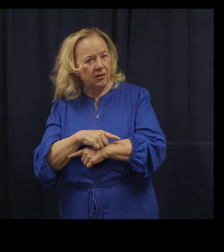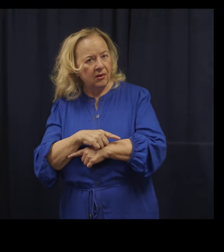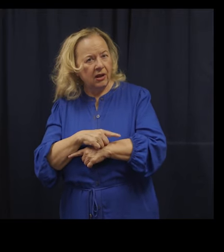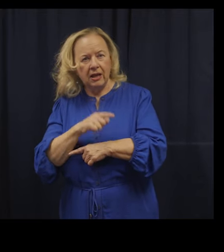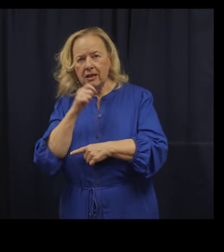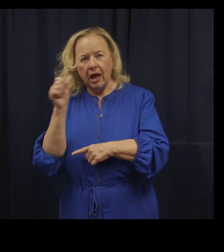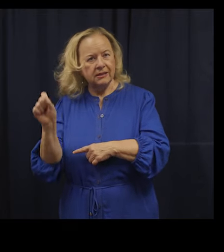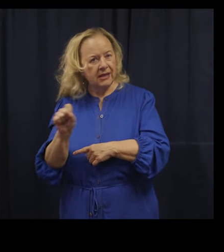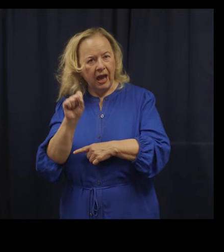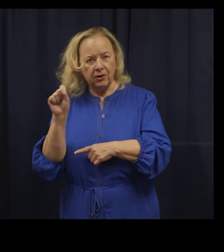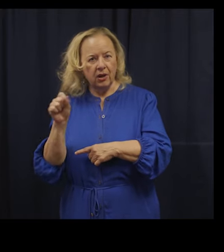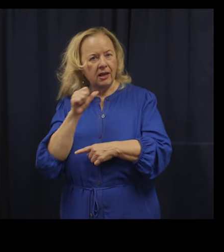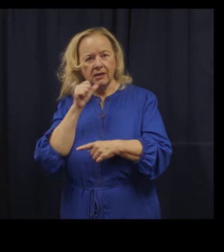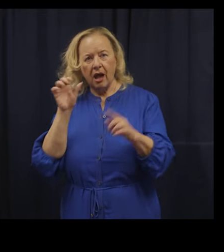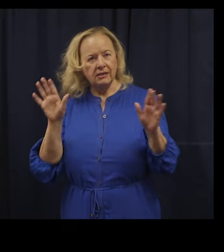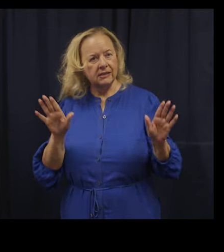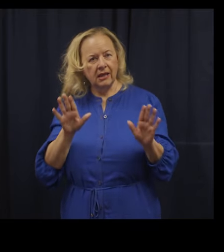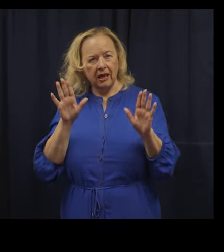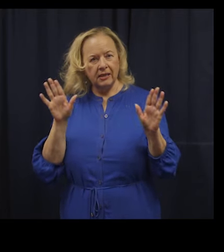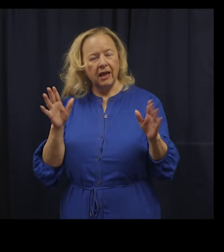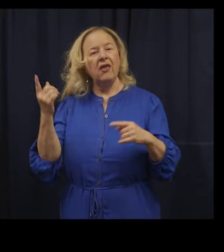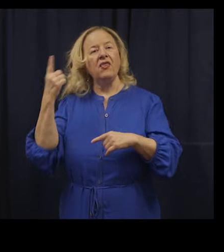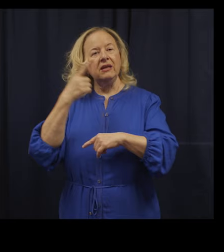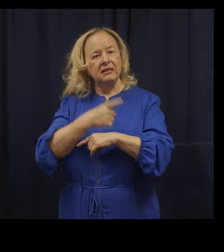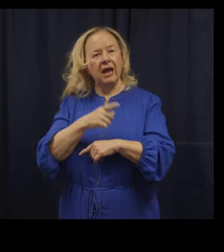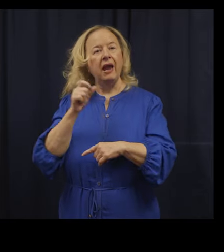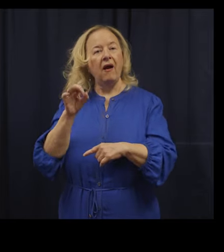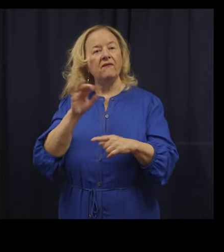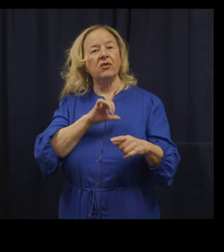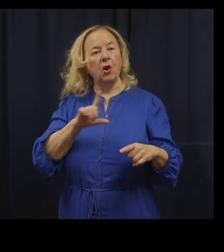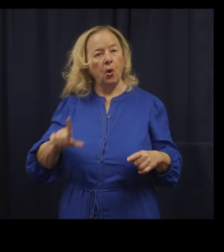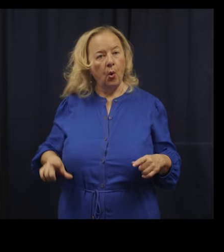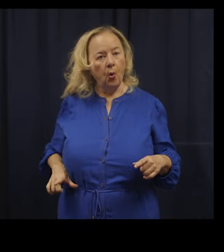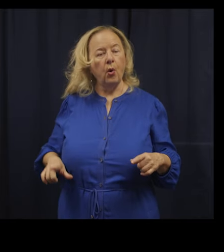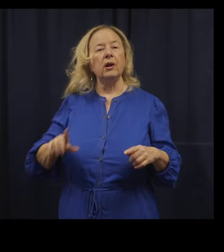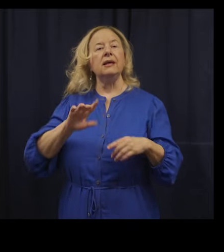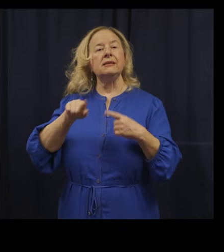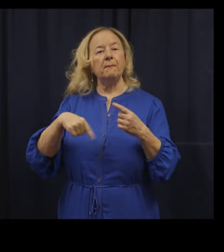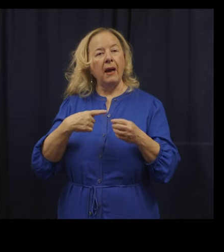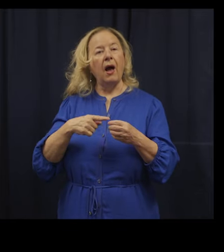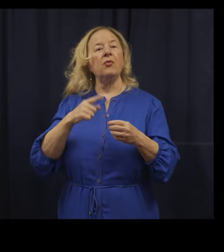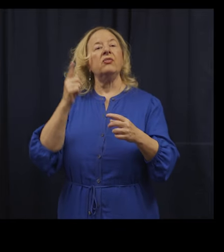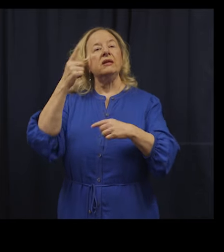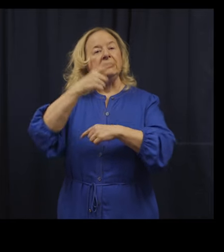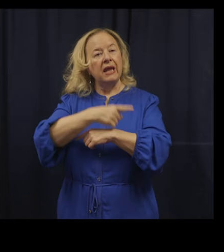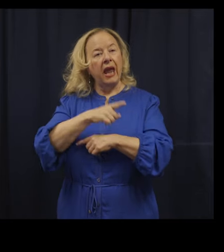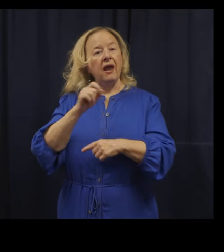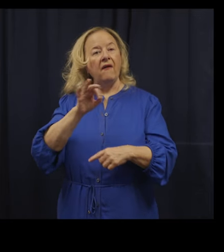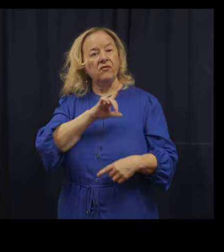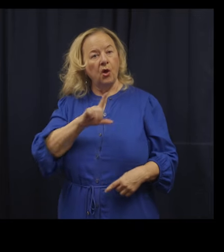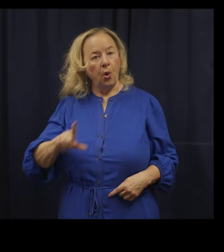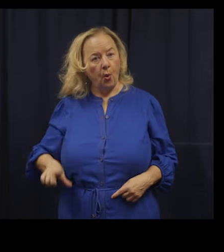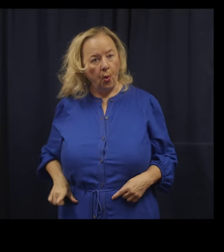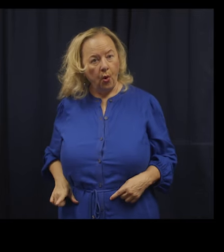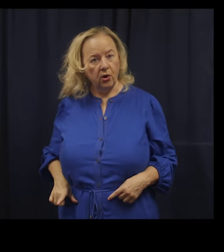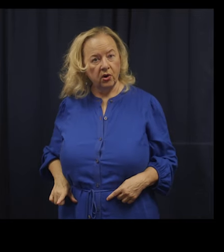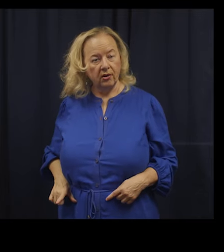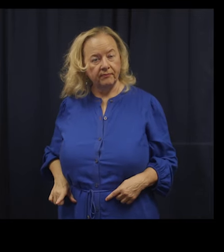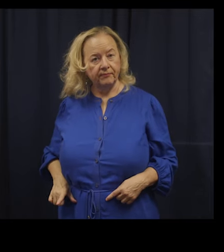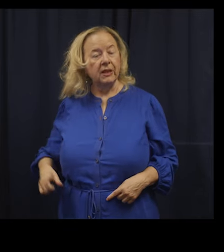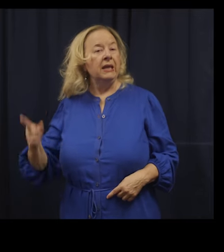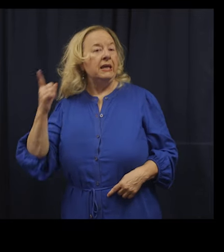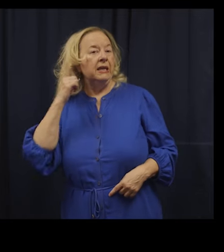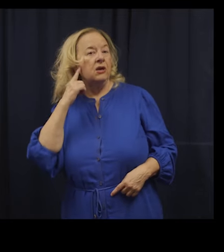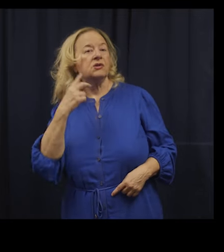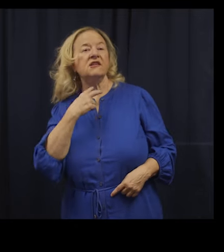Not Saturday, not Sunday. It was referring to the day of the Lord. This whole book is about the day of the Lord. And he hears this voice